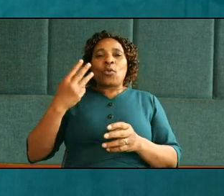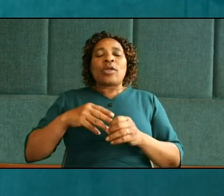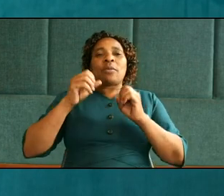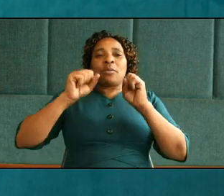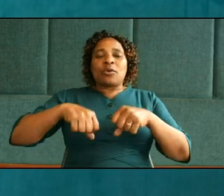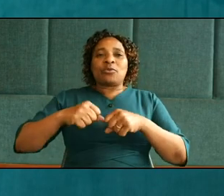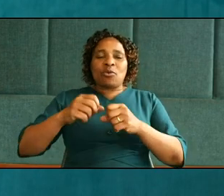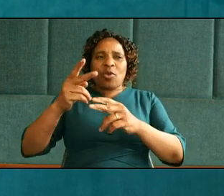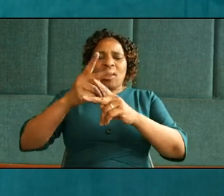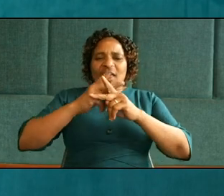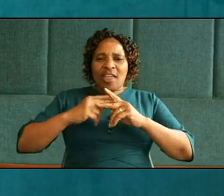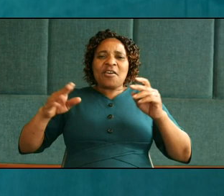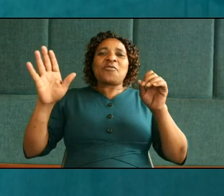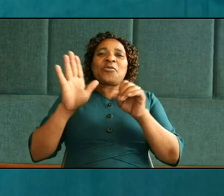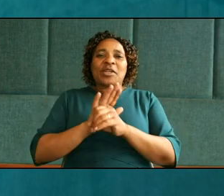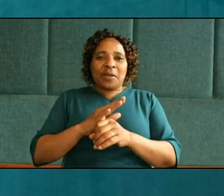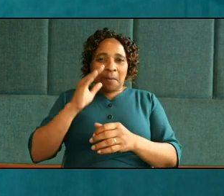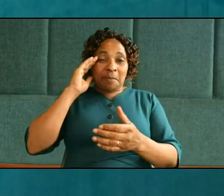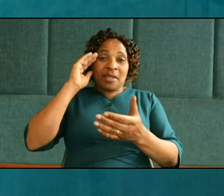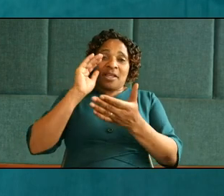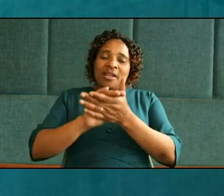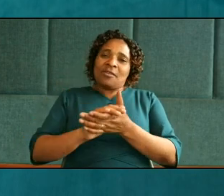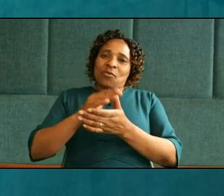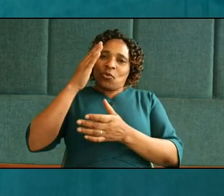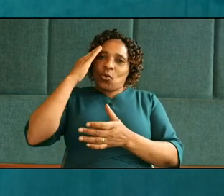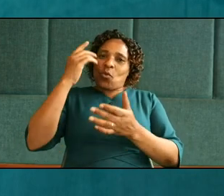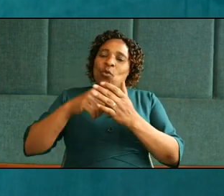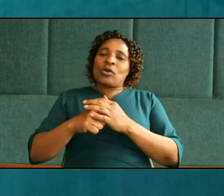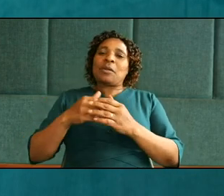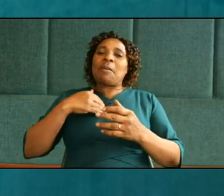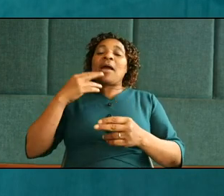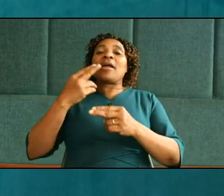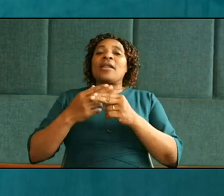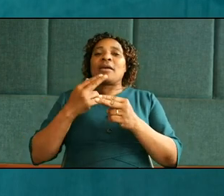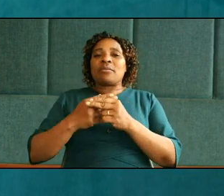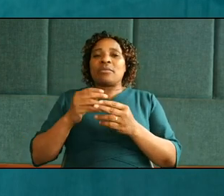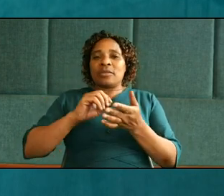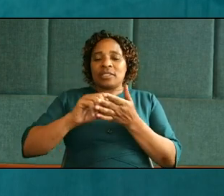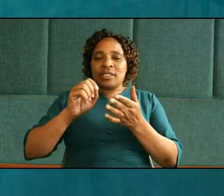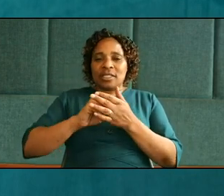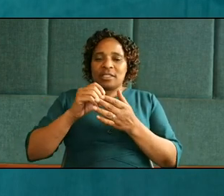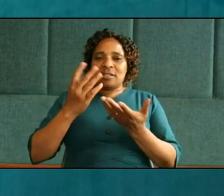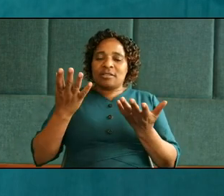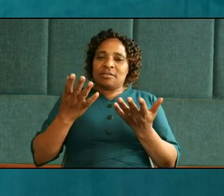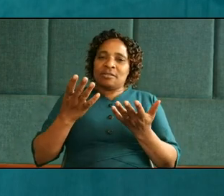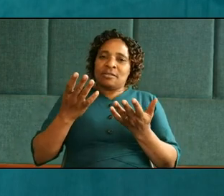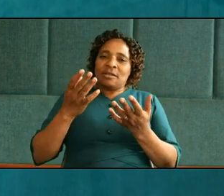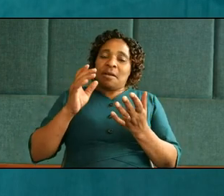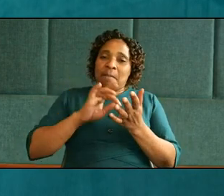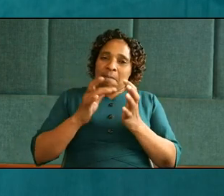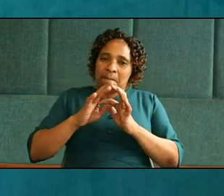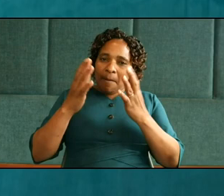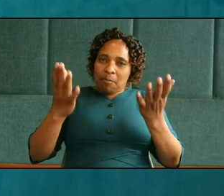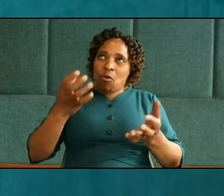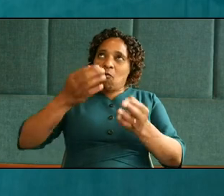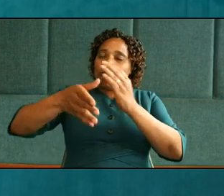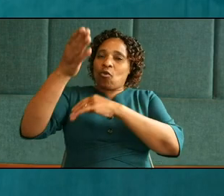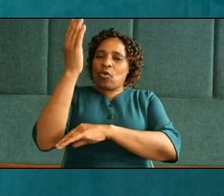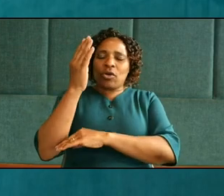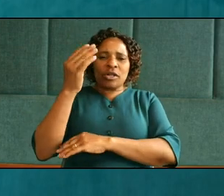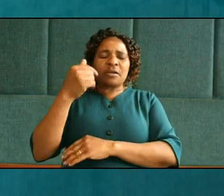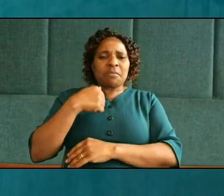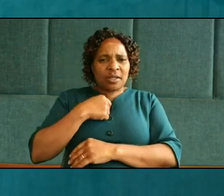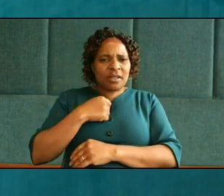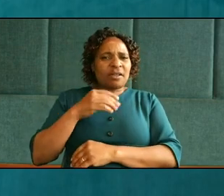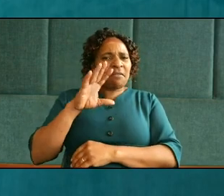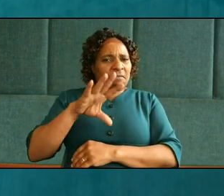carefully and prayerfully believe that, you know what, my name is written in the book of God. And maybe before I proceed, I may want to find out or ask